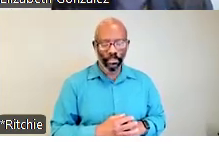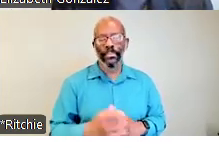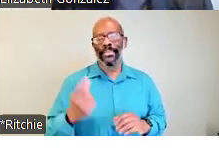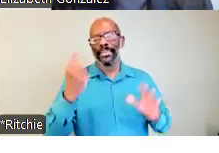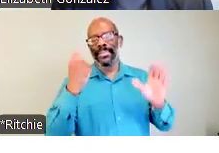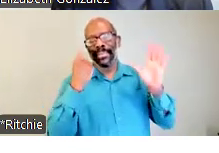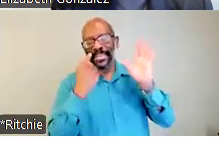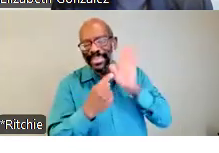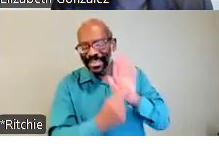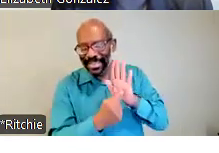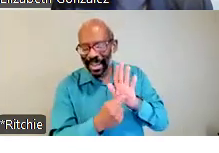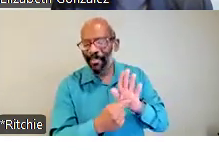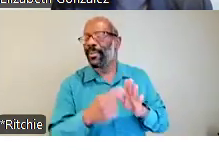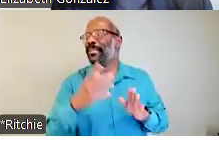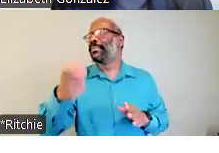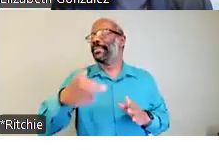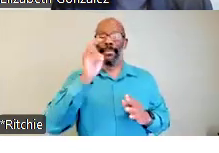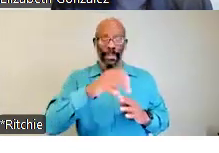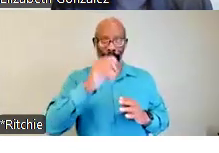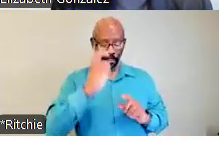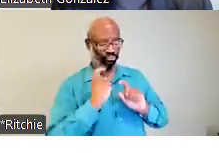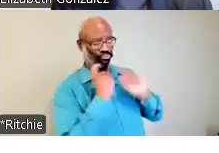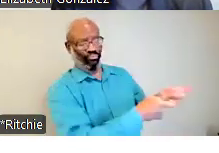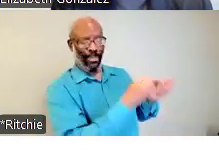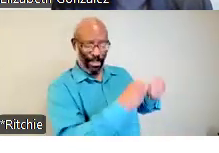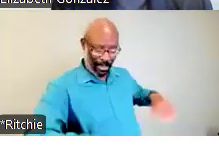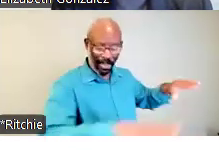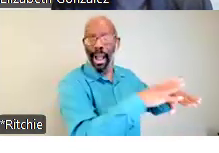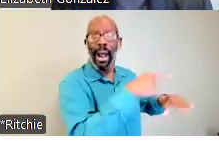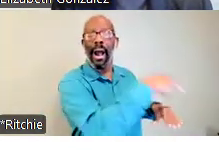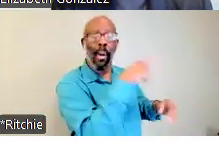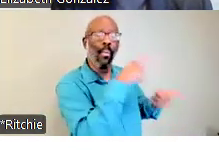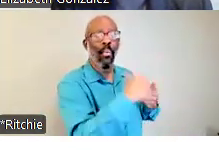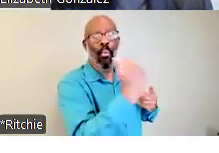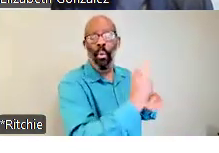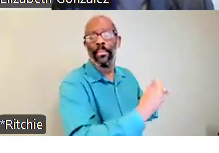2 years ago in a bankruptcy, in a divorce,